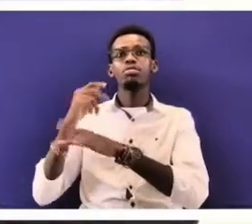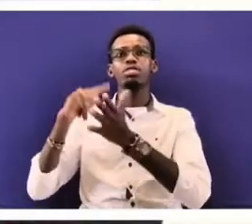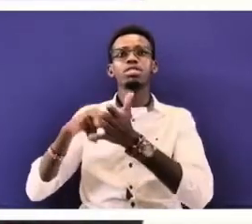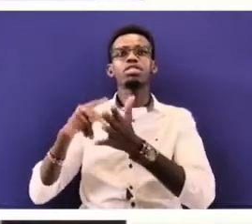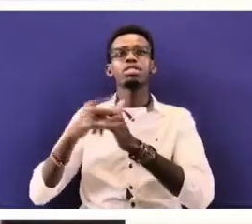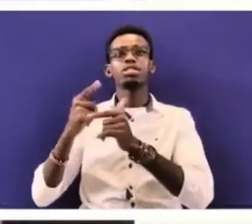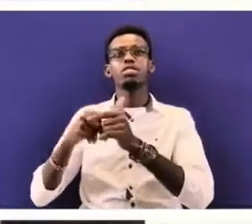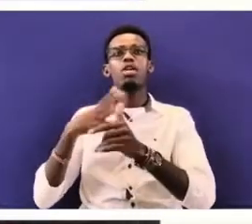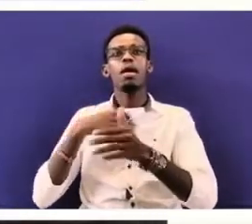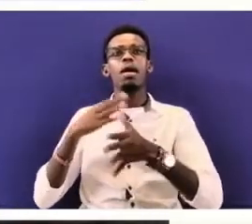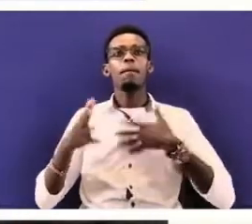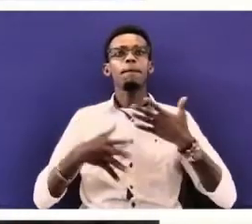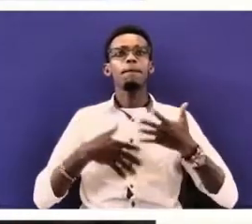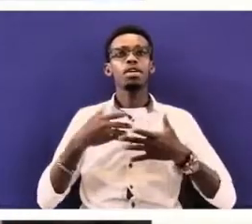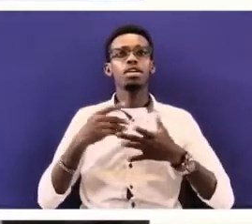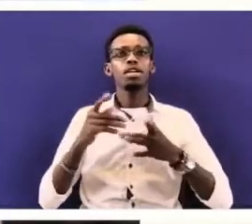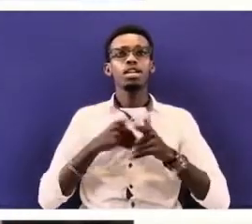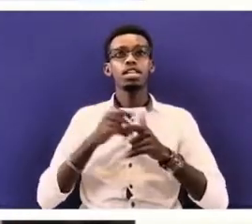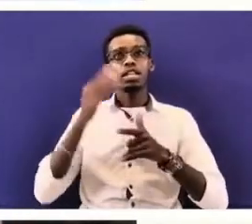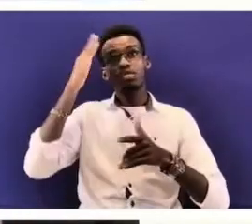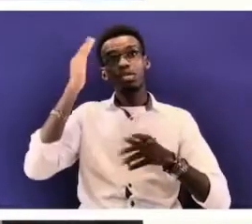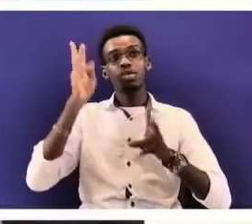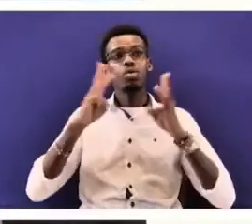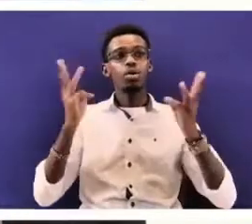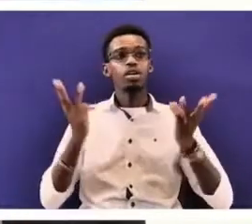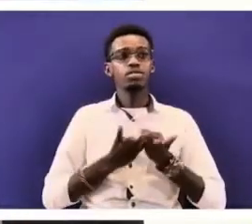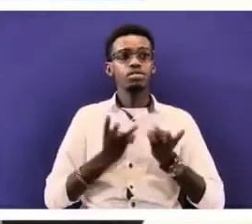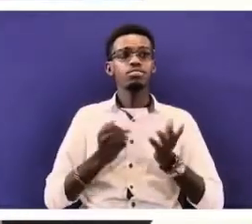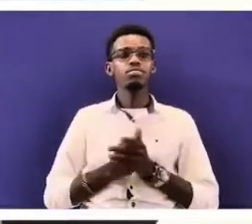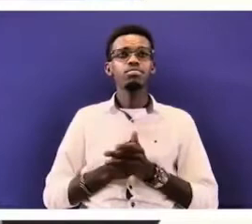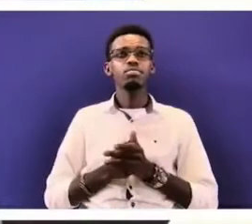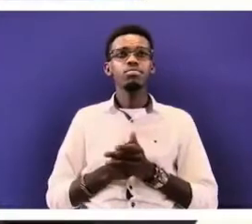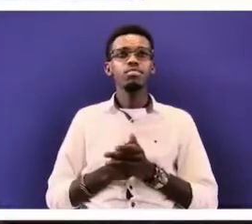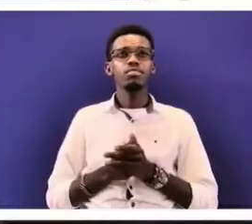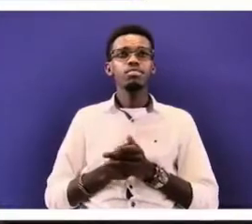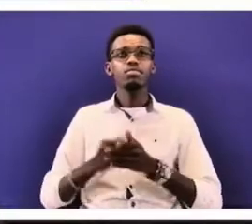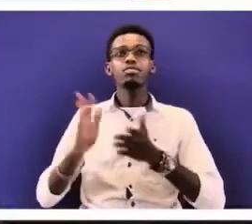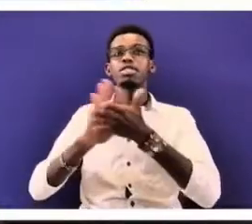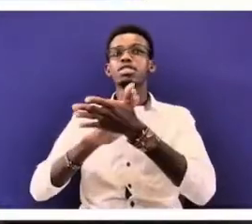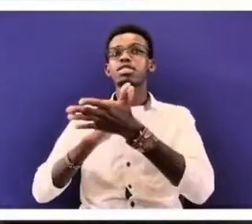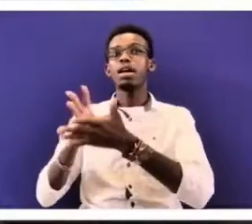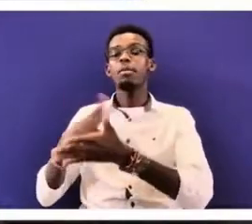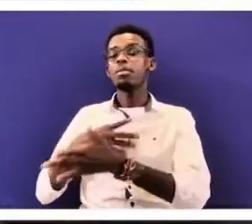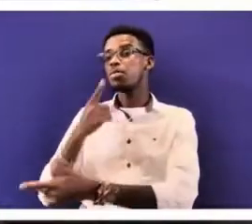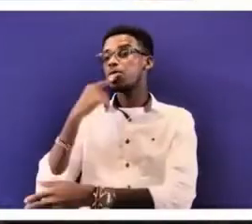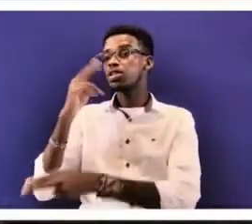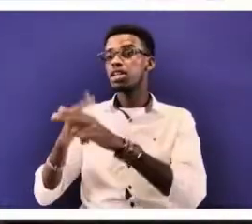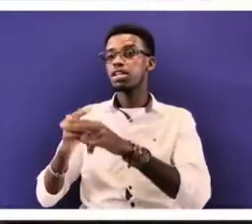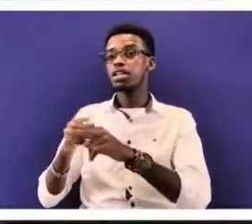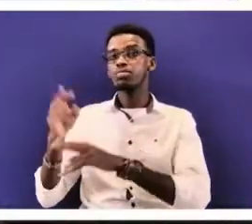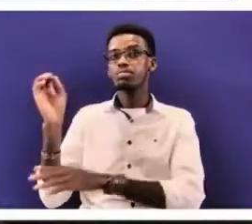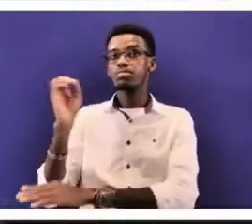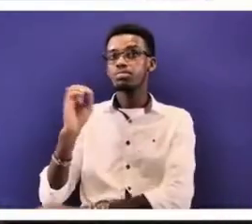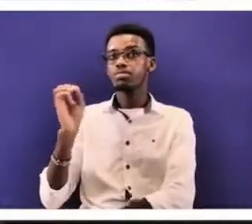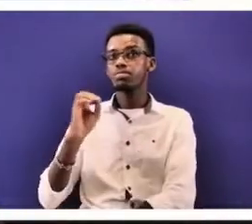wanted to become the embodiment of the word. Unlike some people that I won't mention their names.